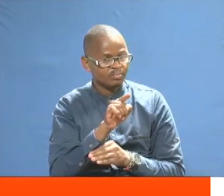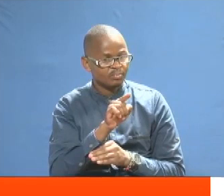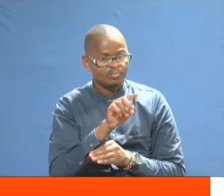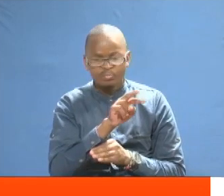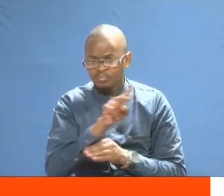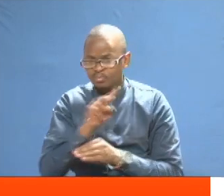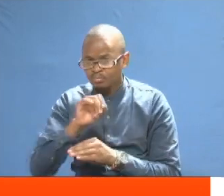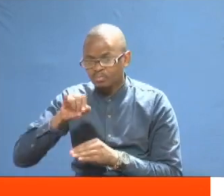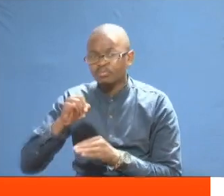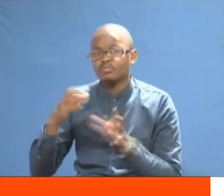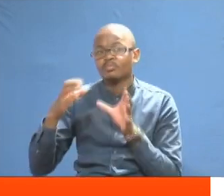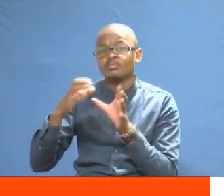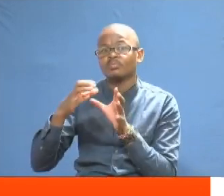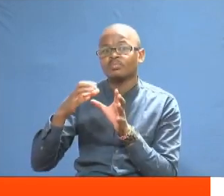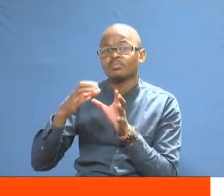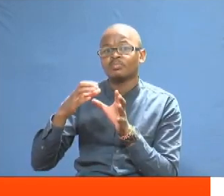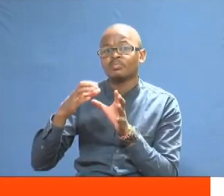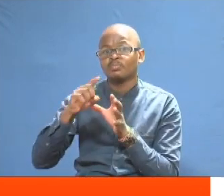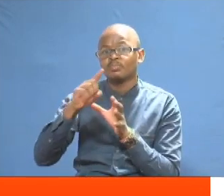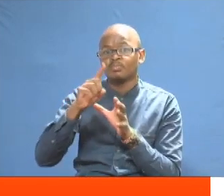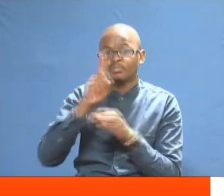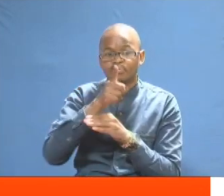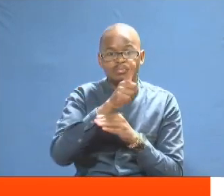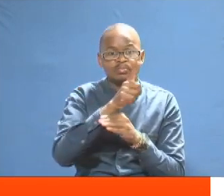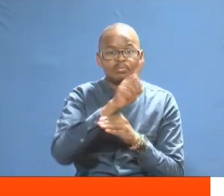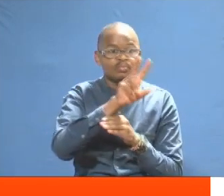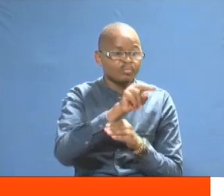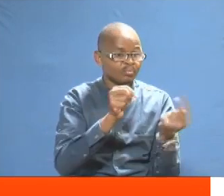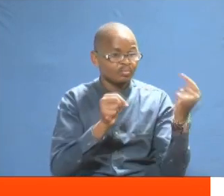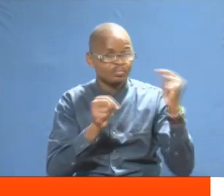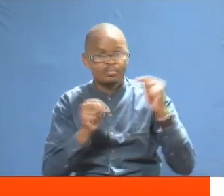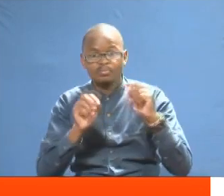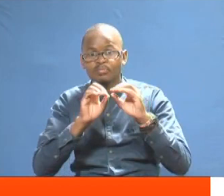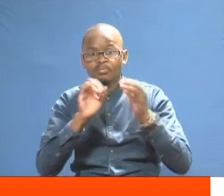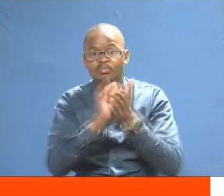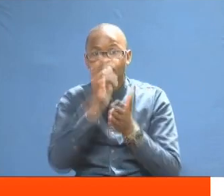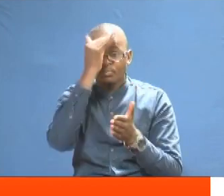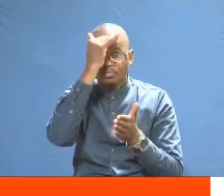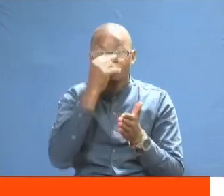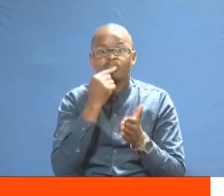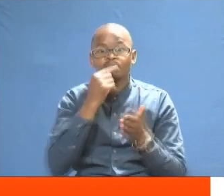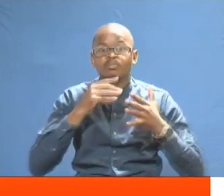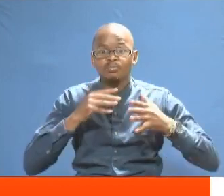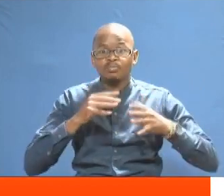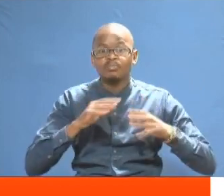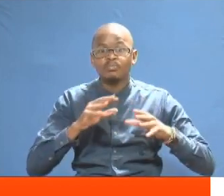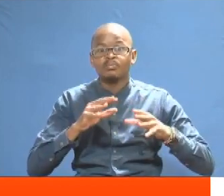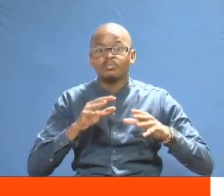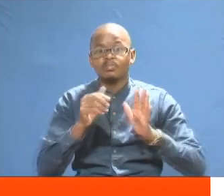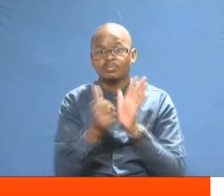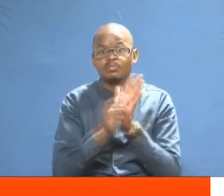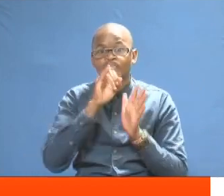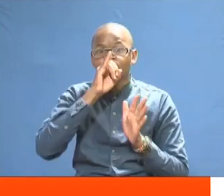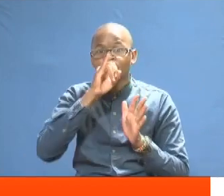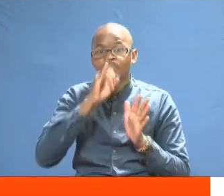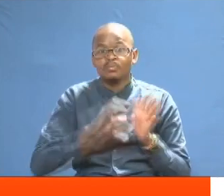walk to Jubilee Party headquarters. And those threats of saying, oh, don't come to Jubilee Party, and that is why we have told those people, because the problem